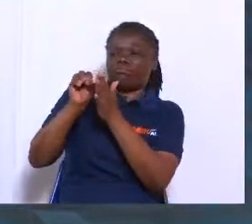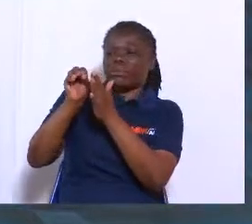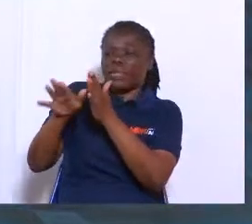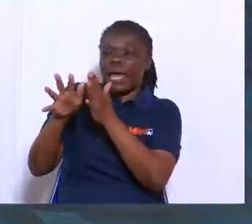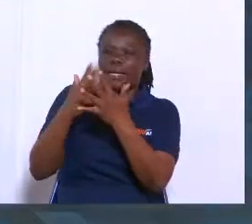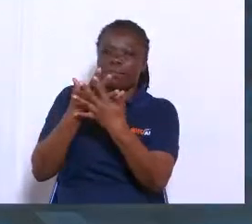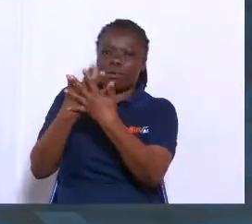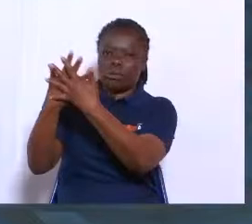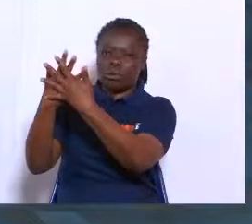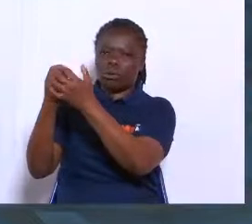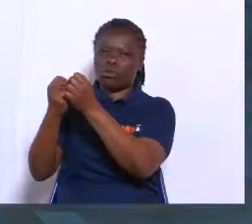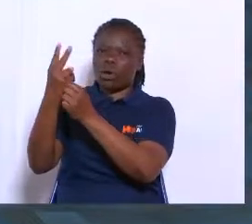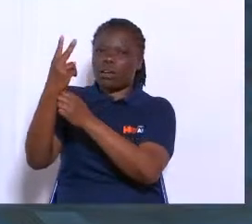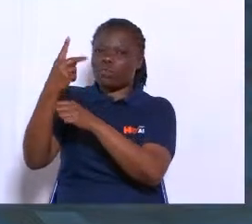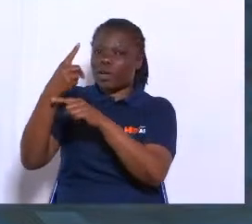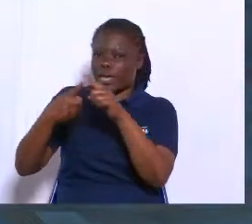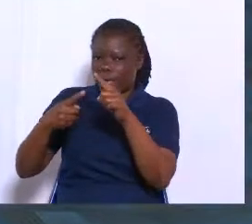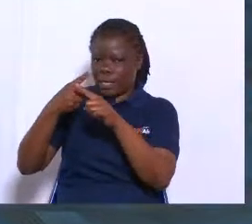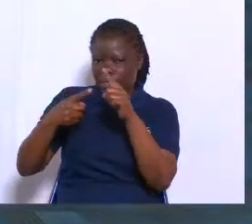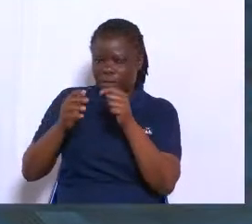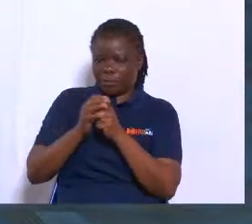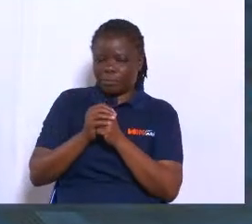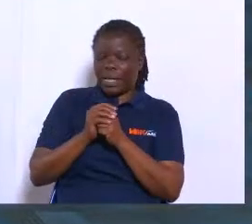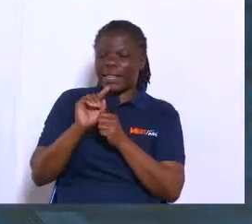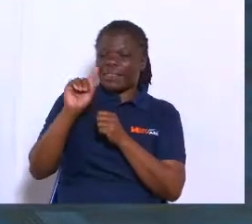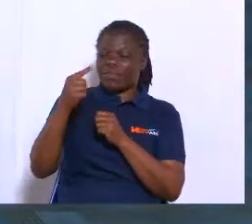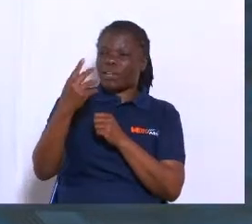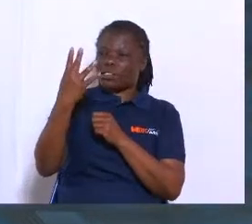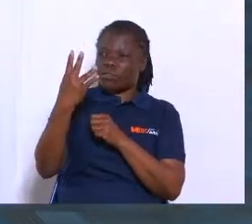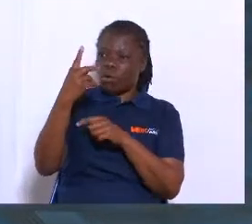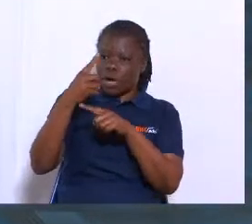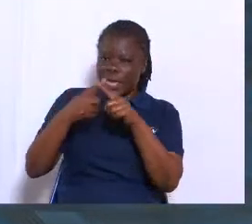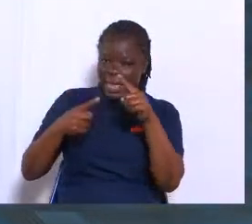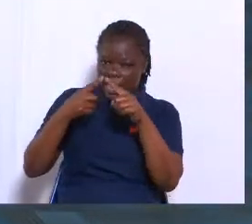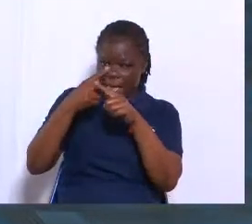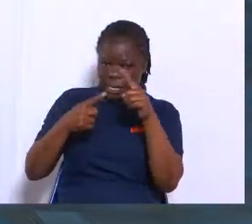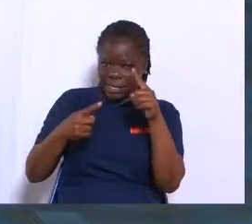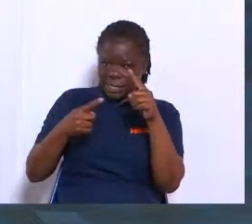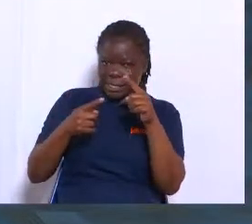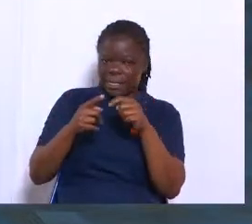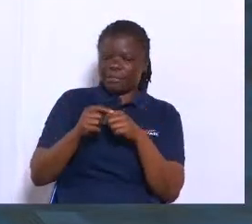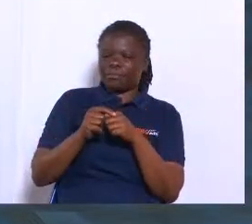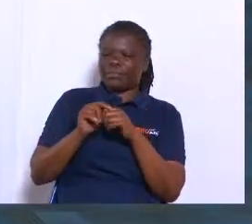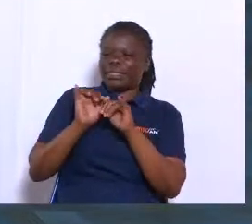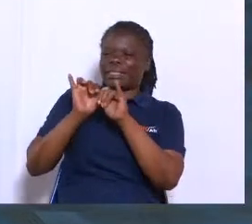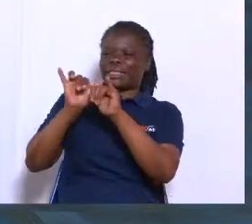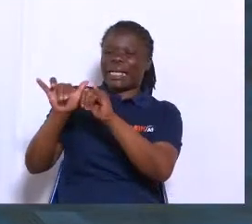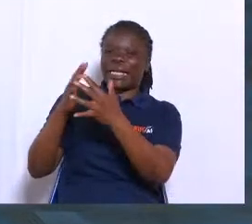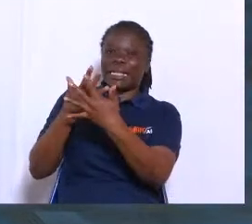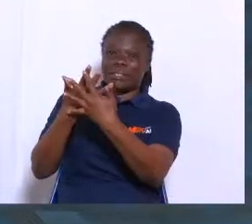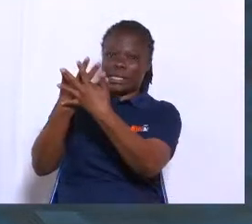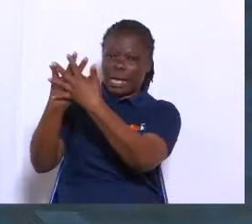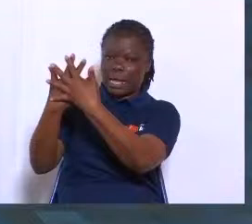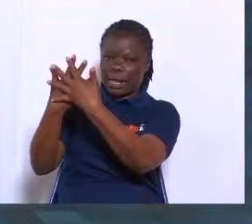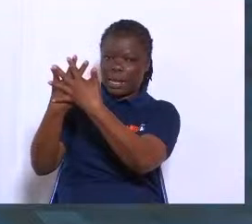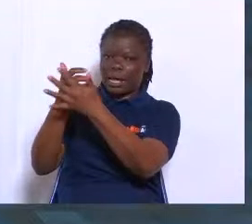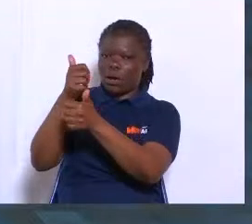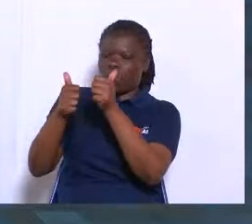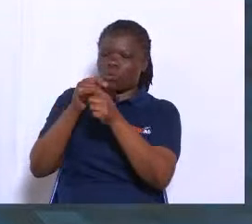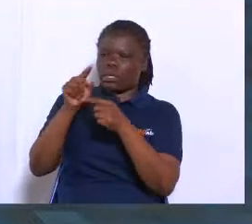years in prison. The first 4 years he spent in a cell that was